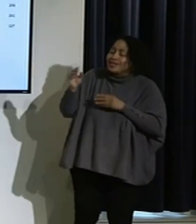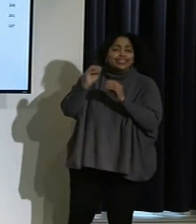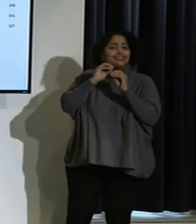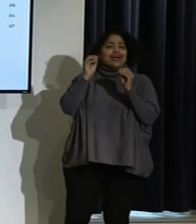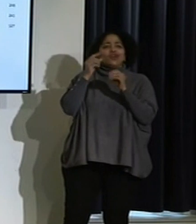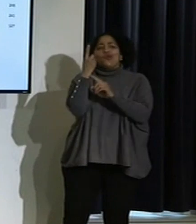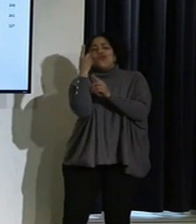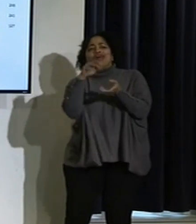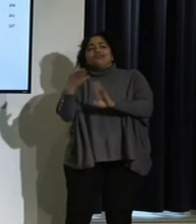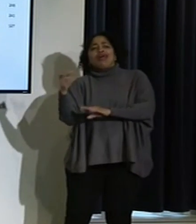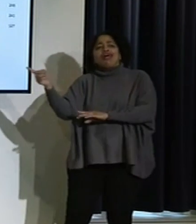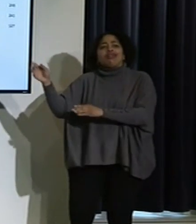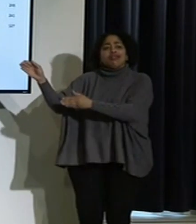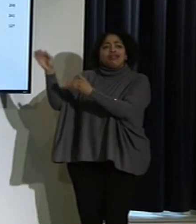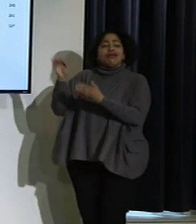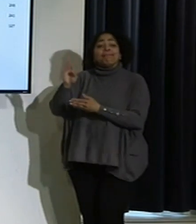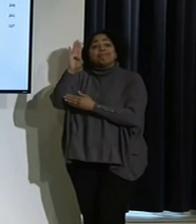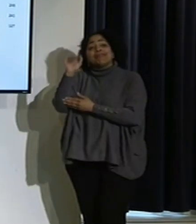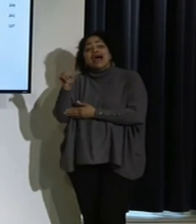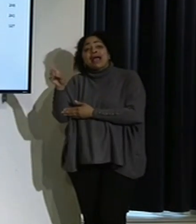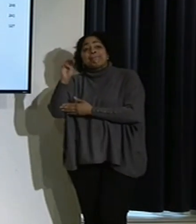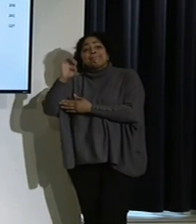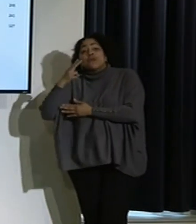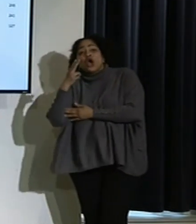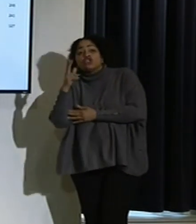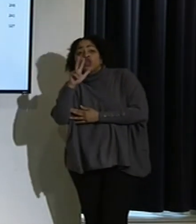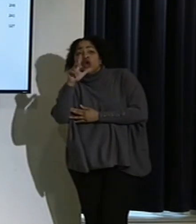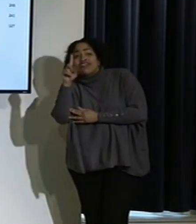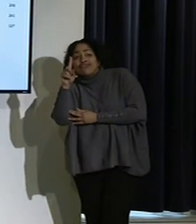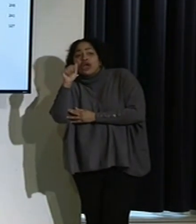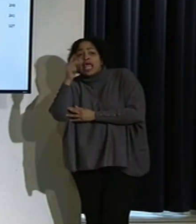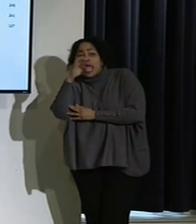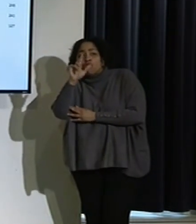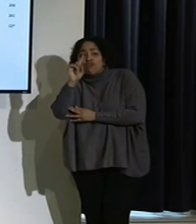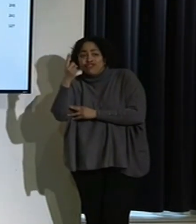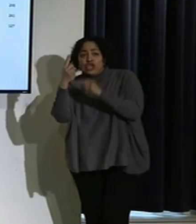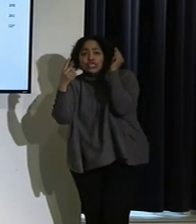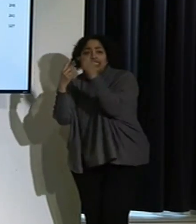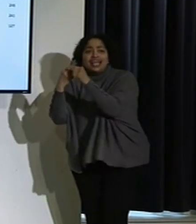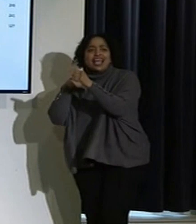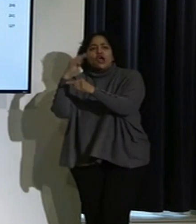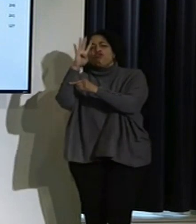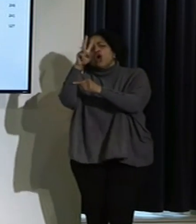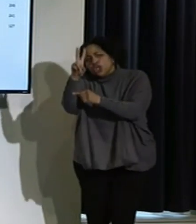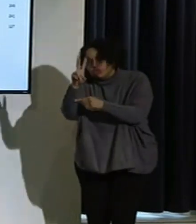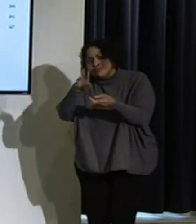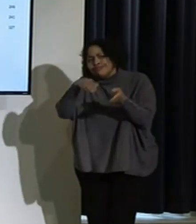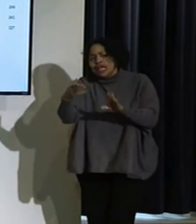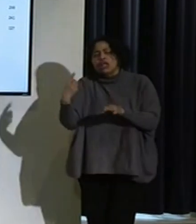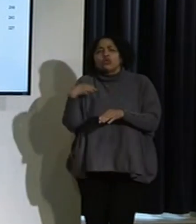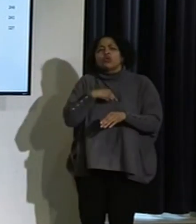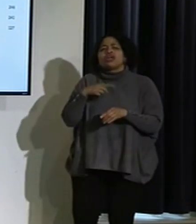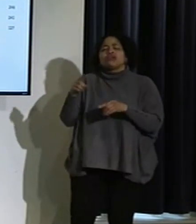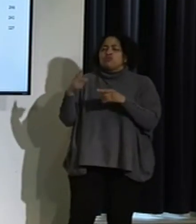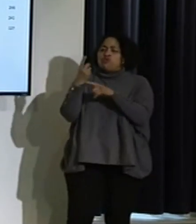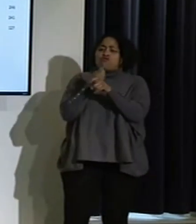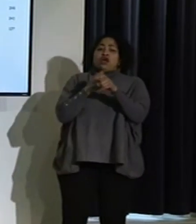We had one death, and by March 31st, April 1st, we had 42. So we went